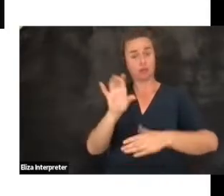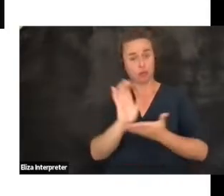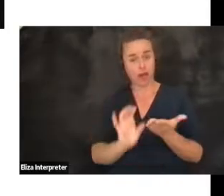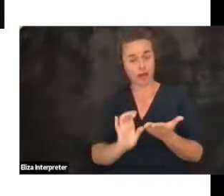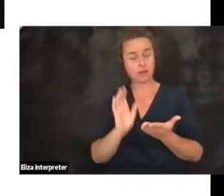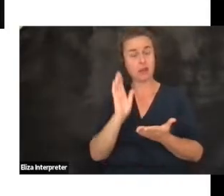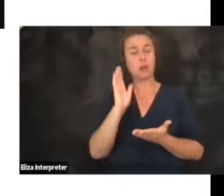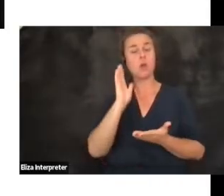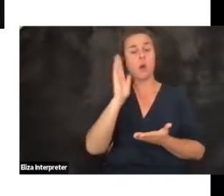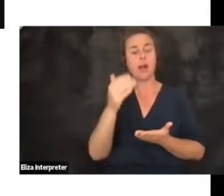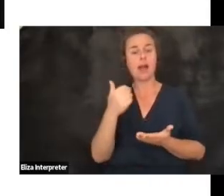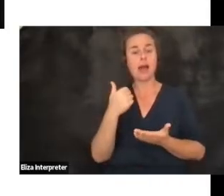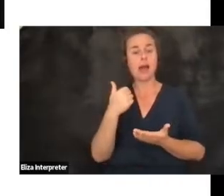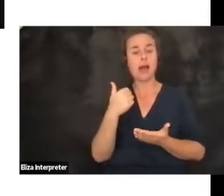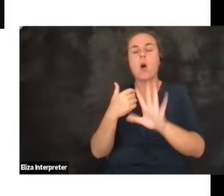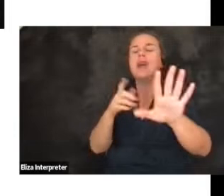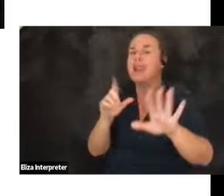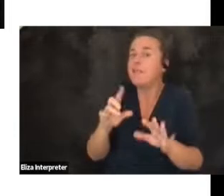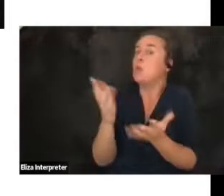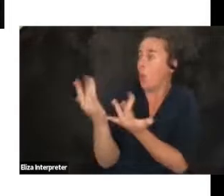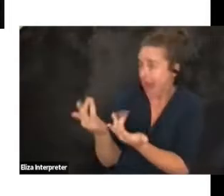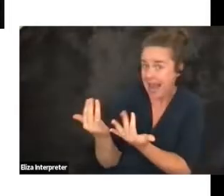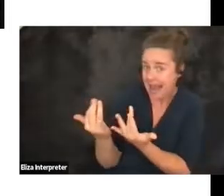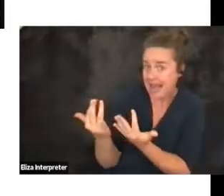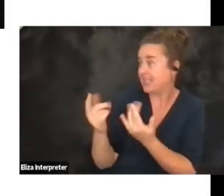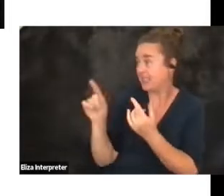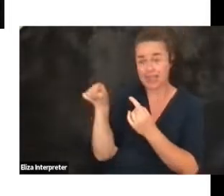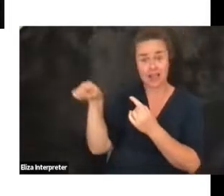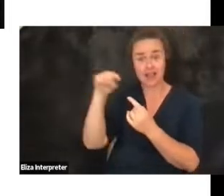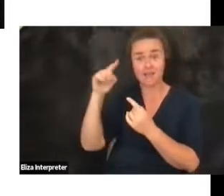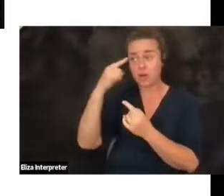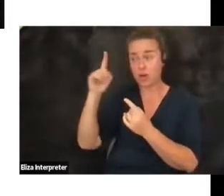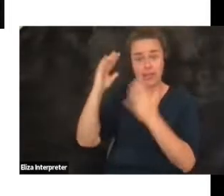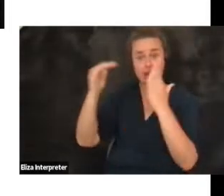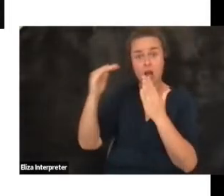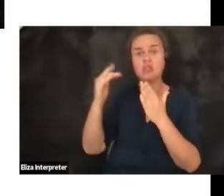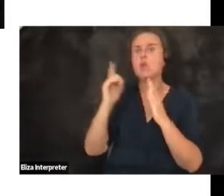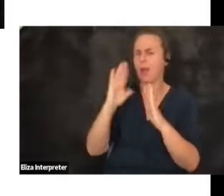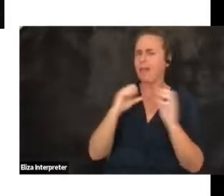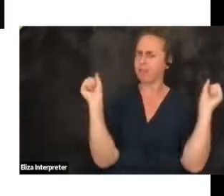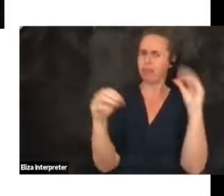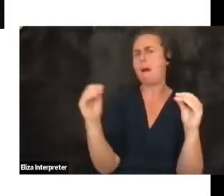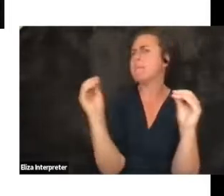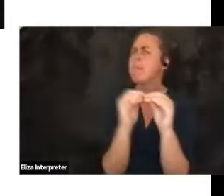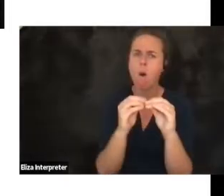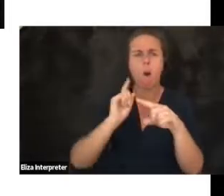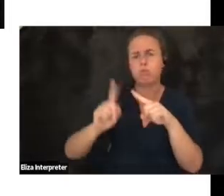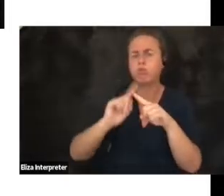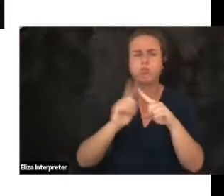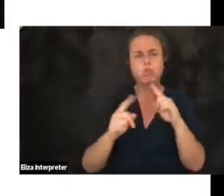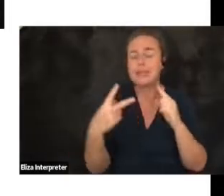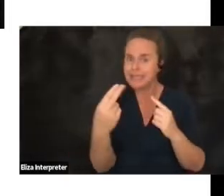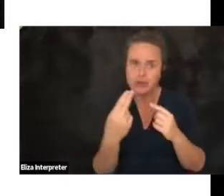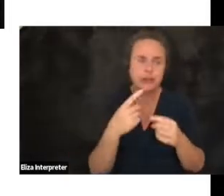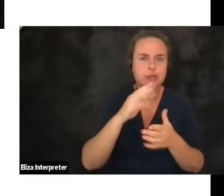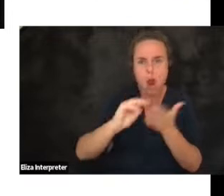have lots of new and improved and better art supplies that are newer. So all the children waited for the adult to return,